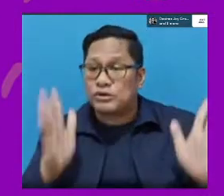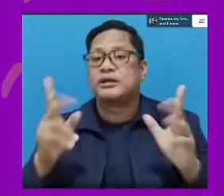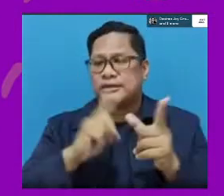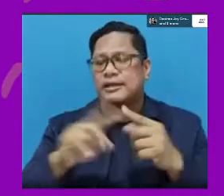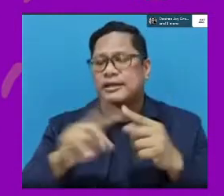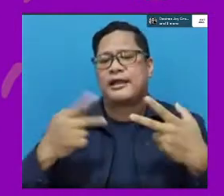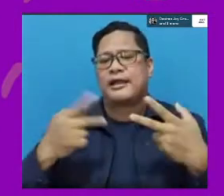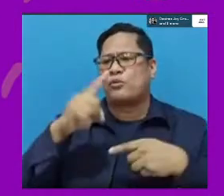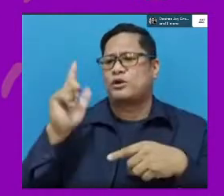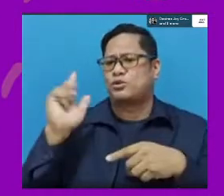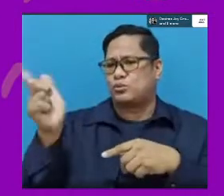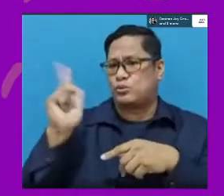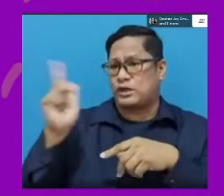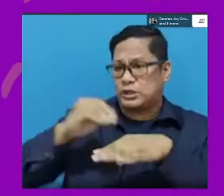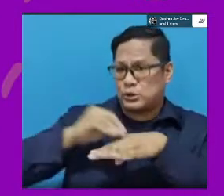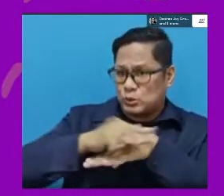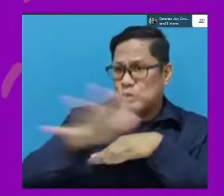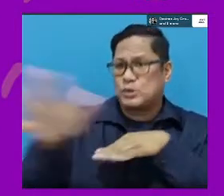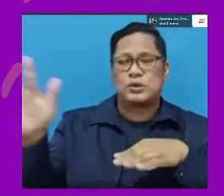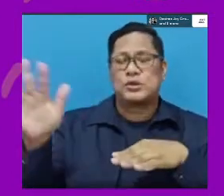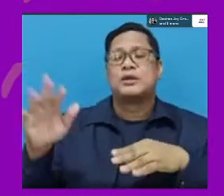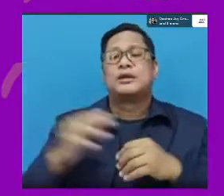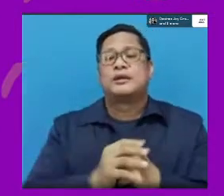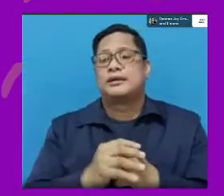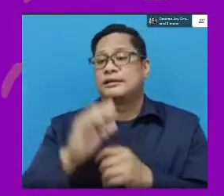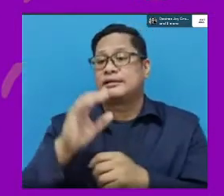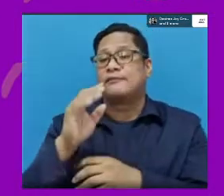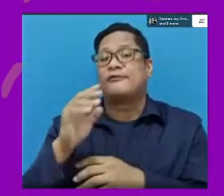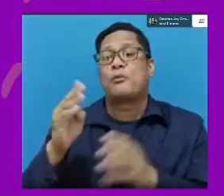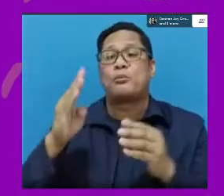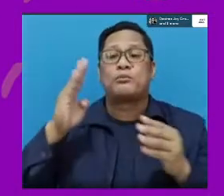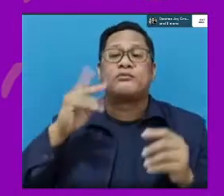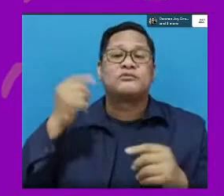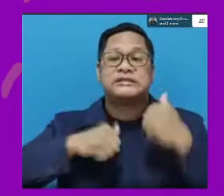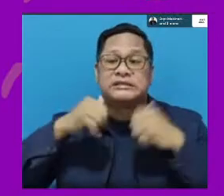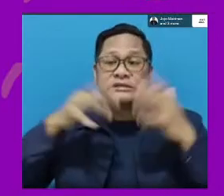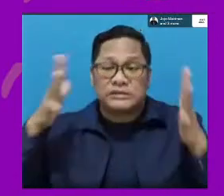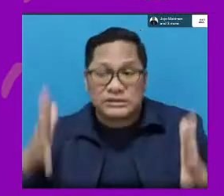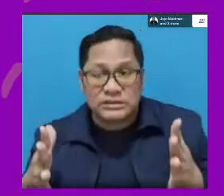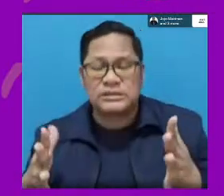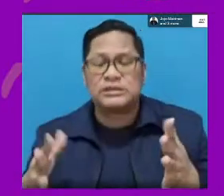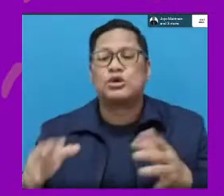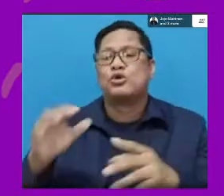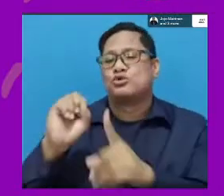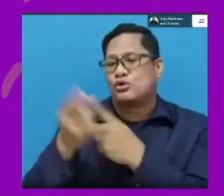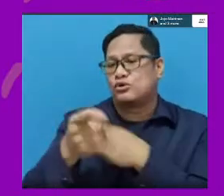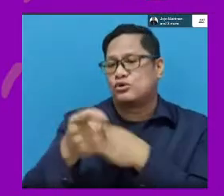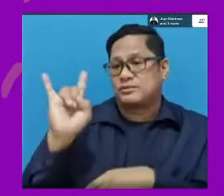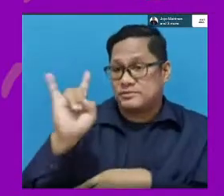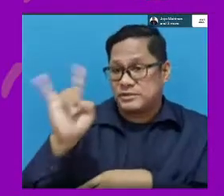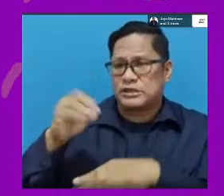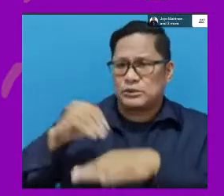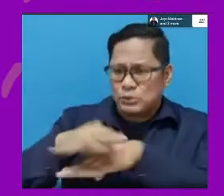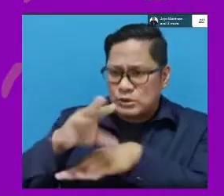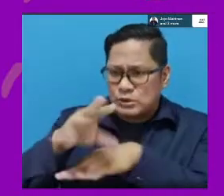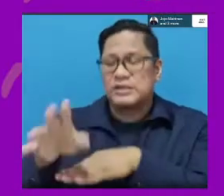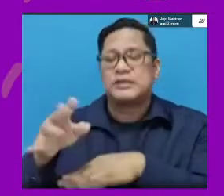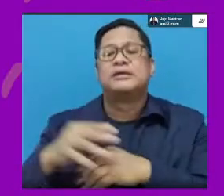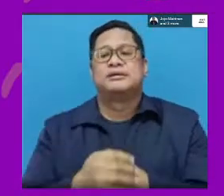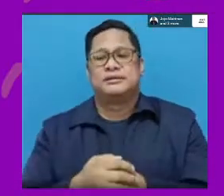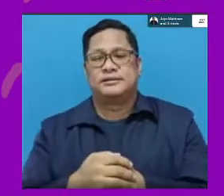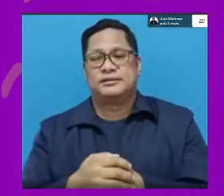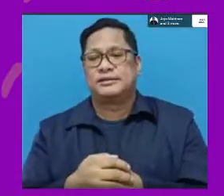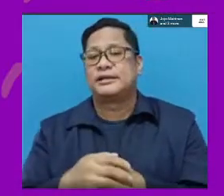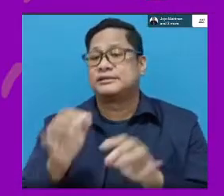influencers, including broadcast communication celebrities, social media influencers, and showbiz personalities,